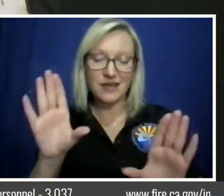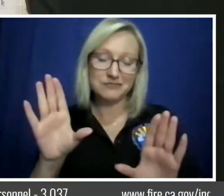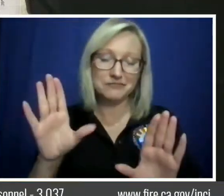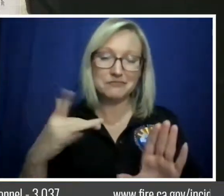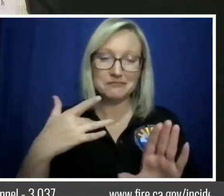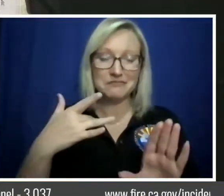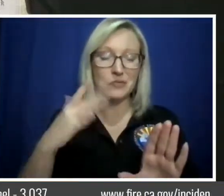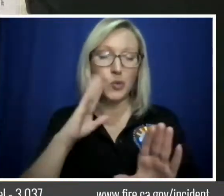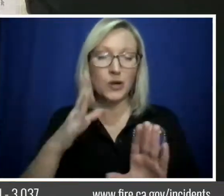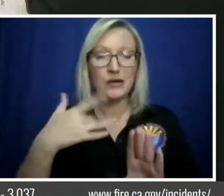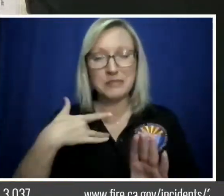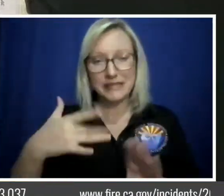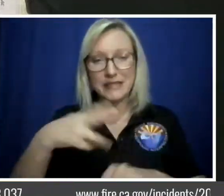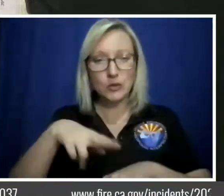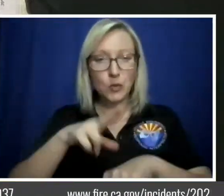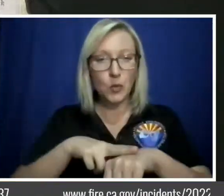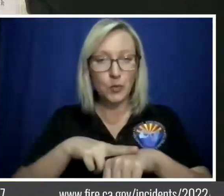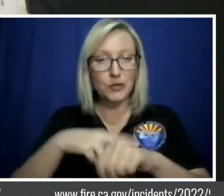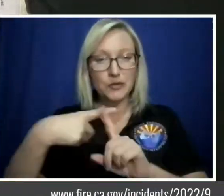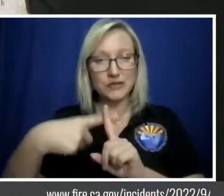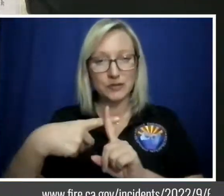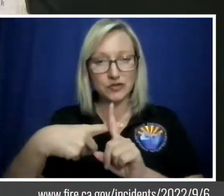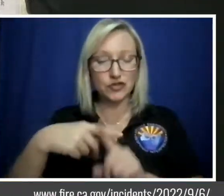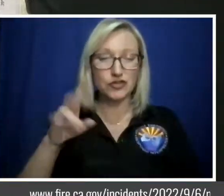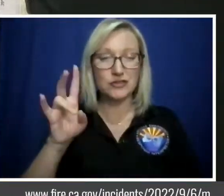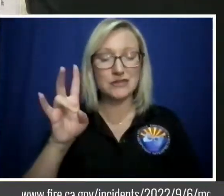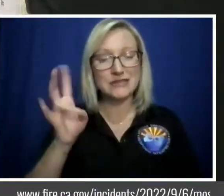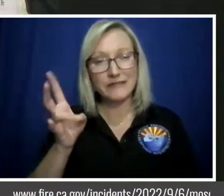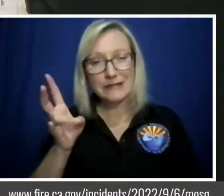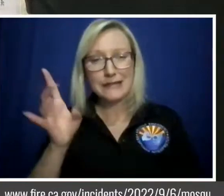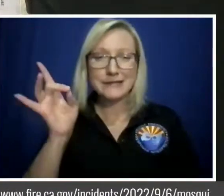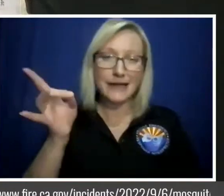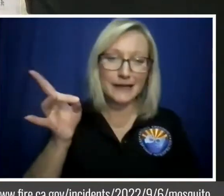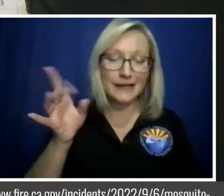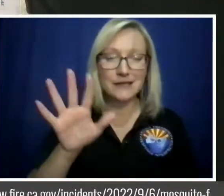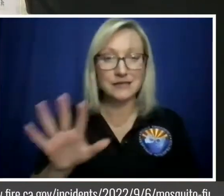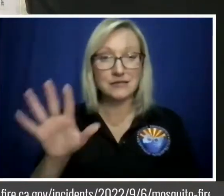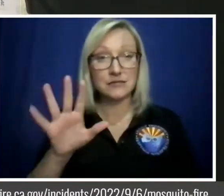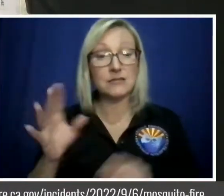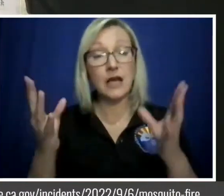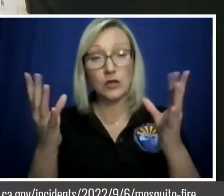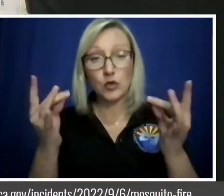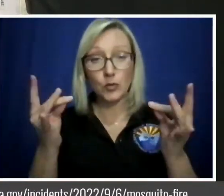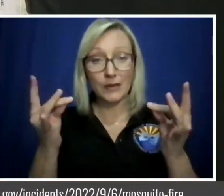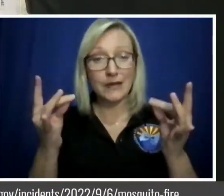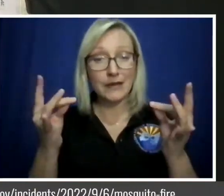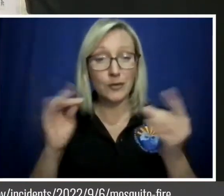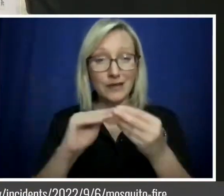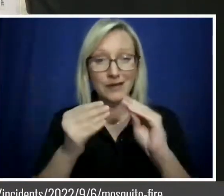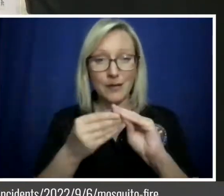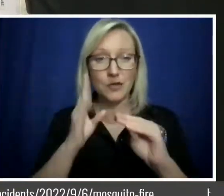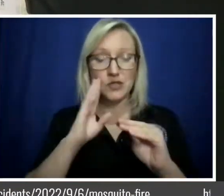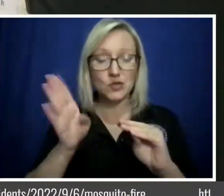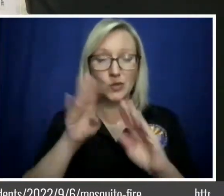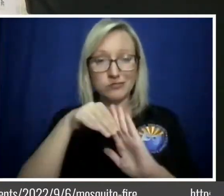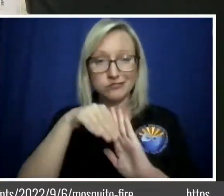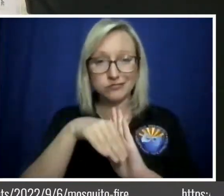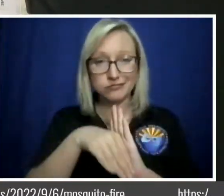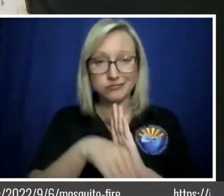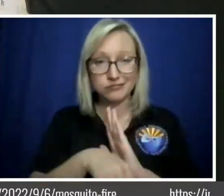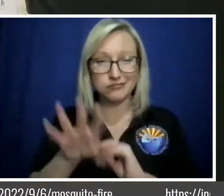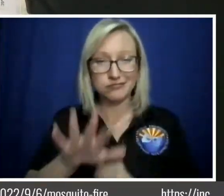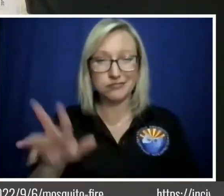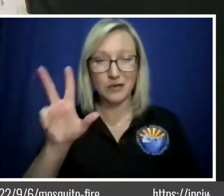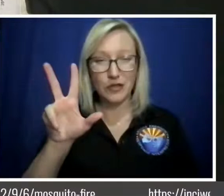temperatures in the upper 70s and the lower 80s. And we're going to see humidity levels come down to around 30%. We're not seeing any